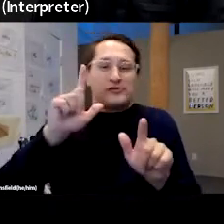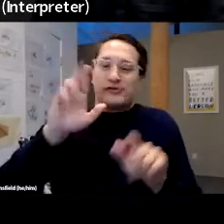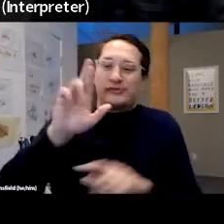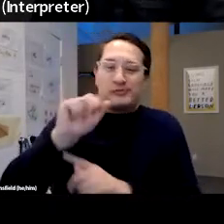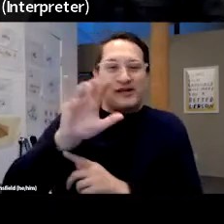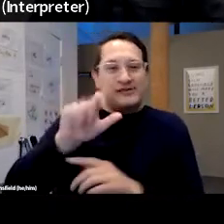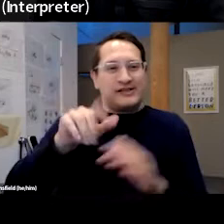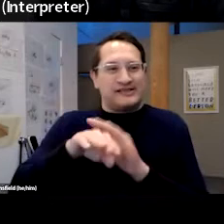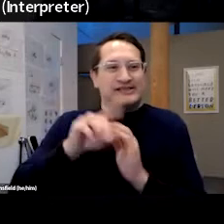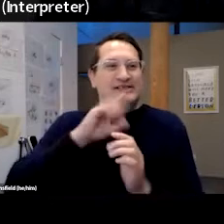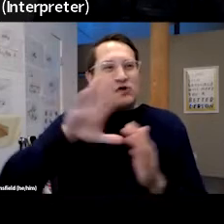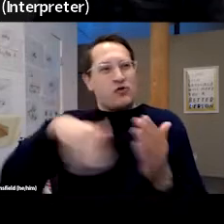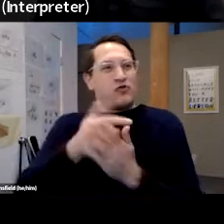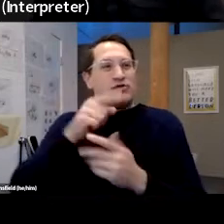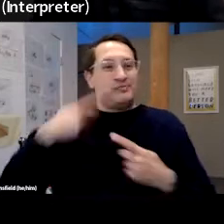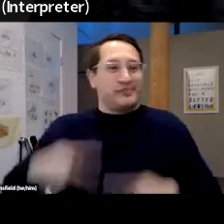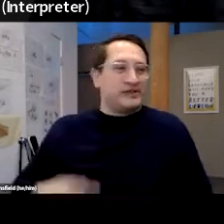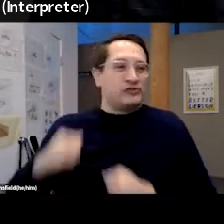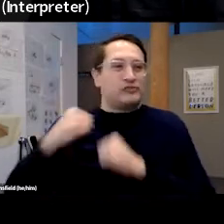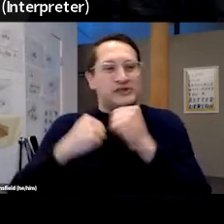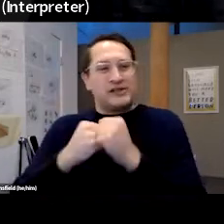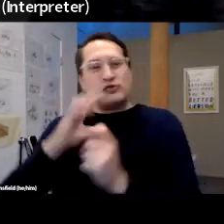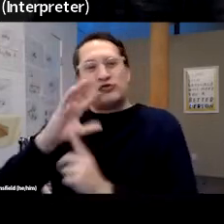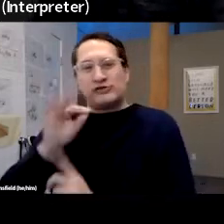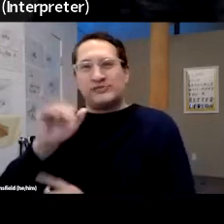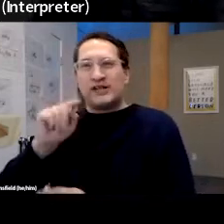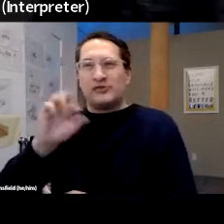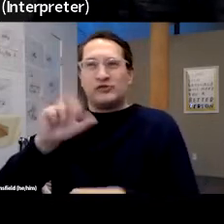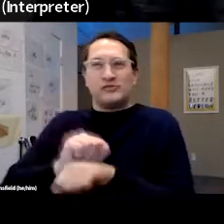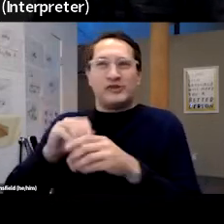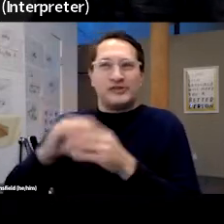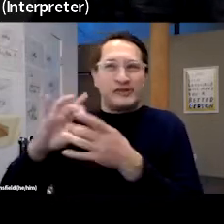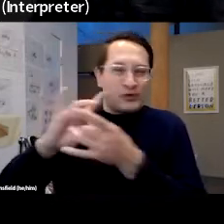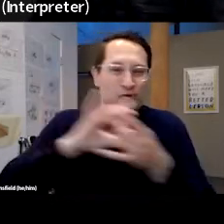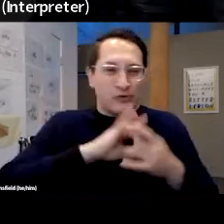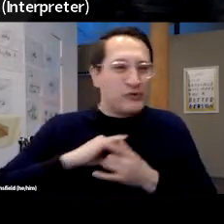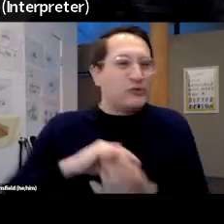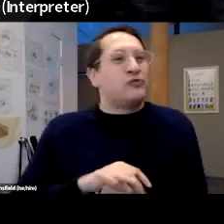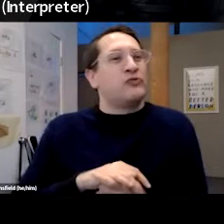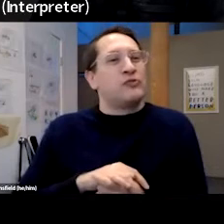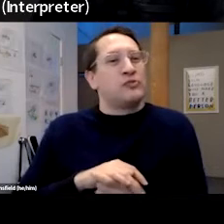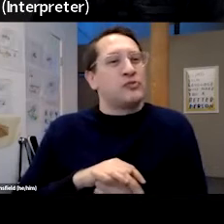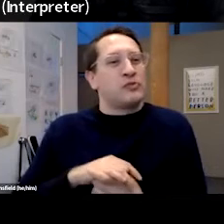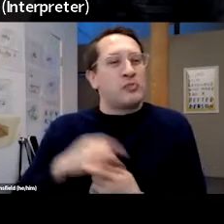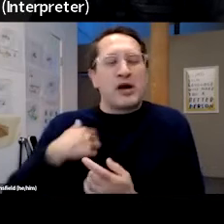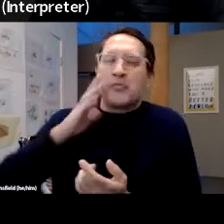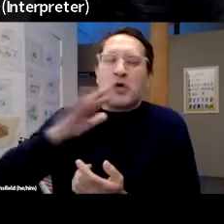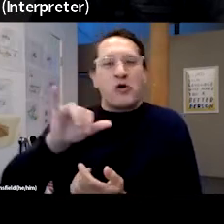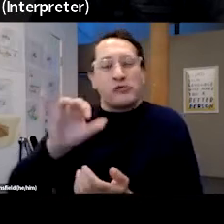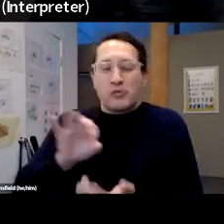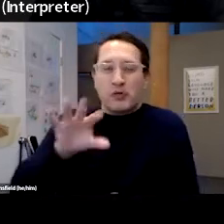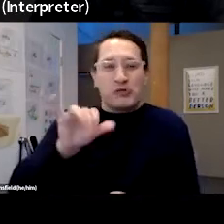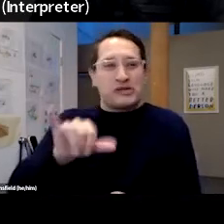That idea of that liberatory access, physical, structural, cultural, and those factors working in harmony with each